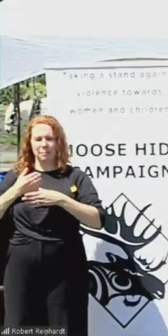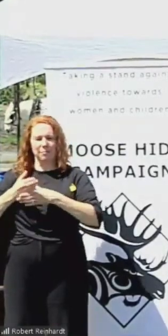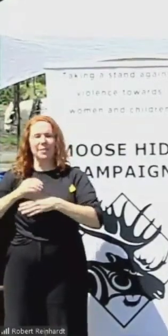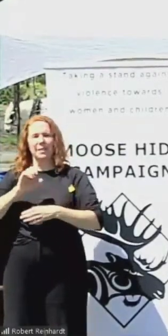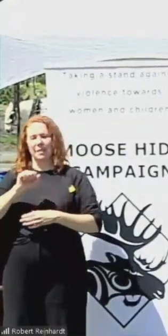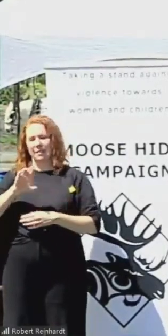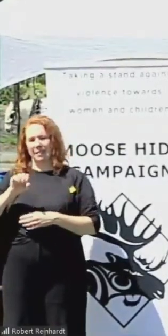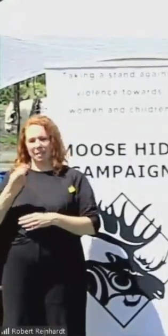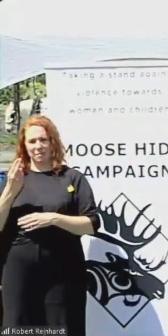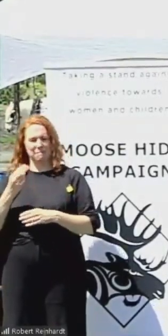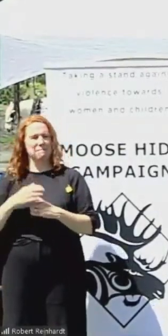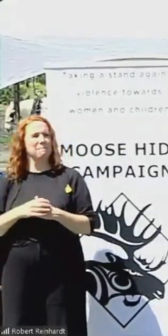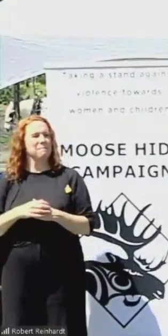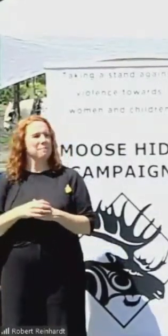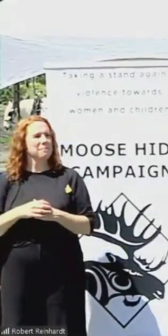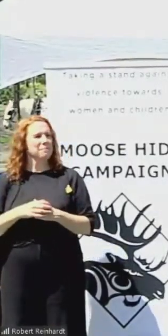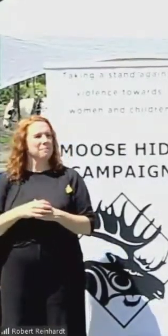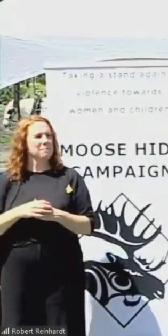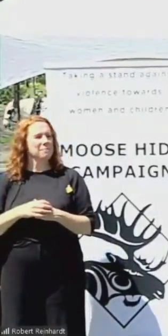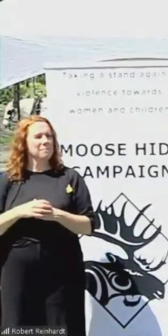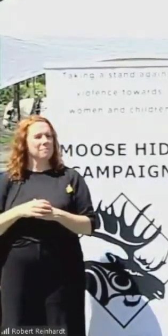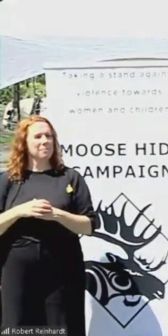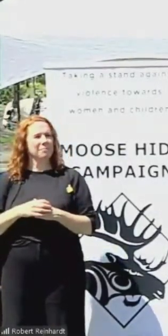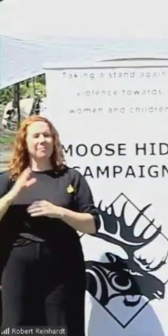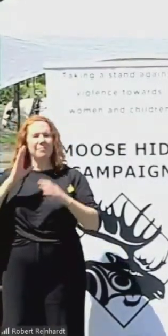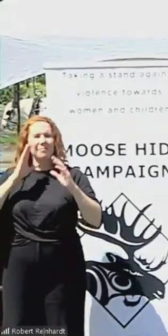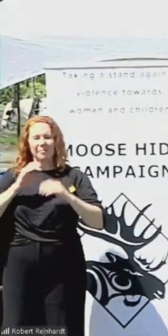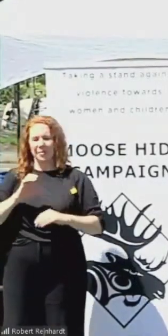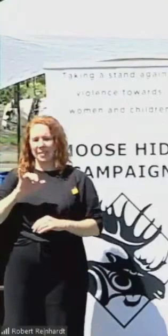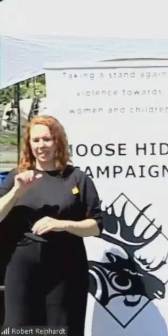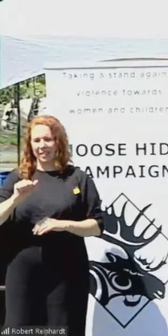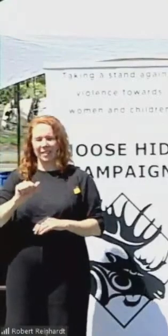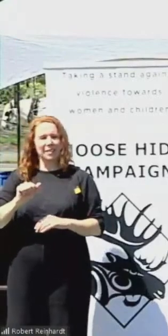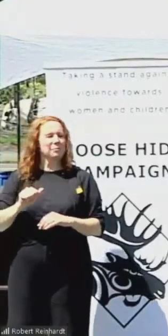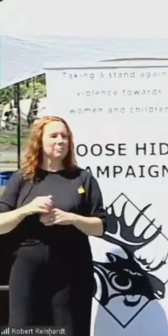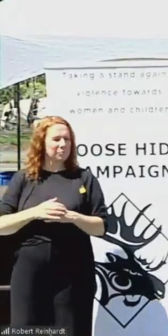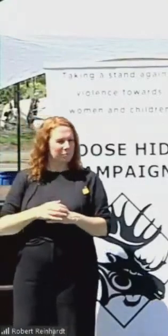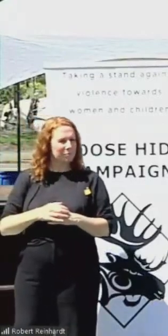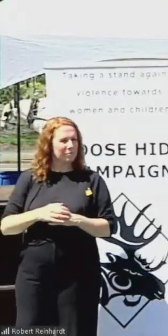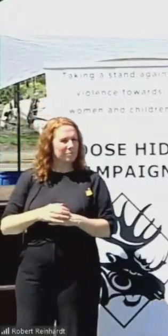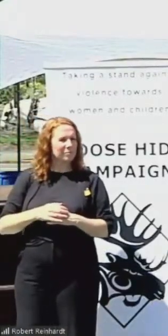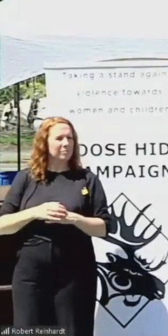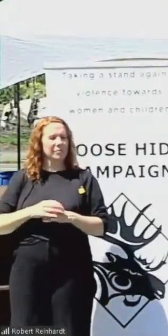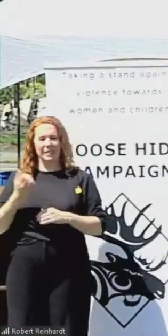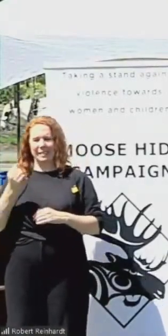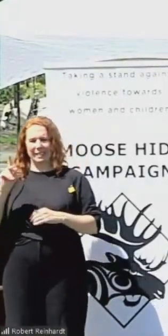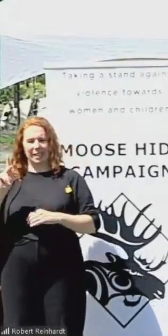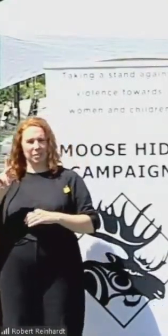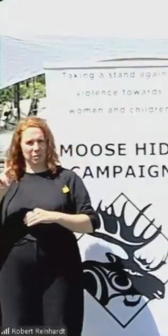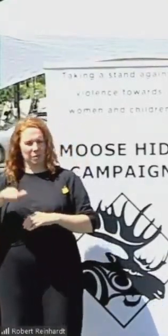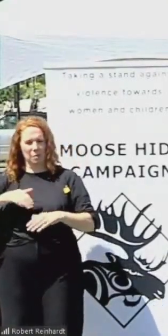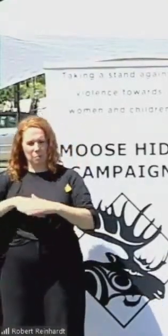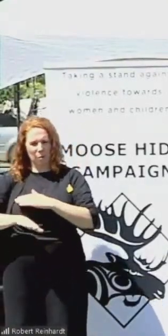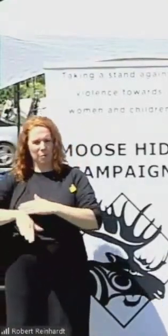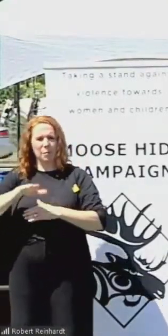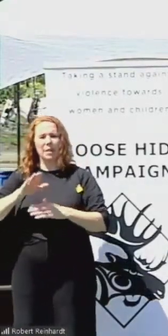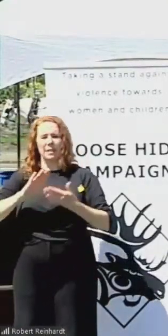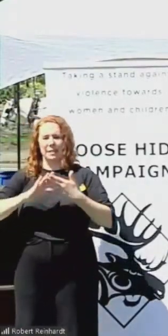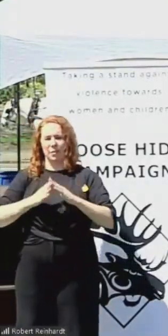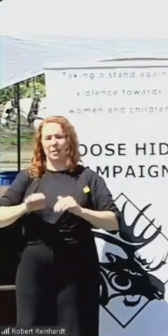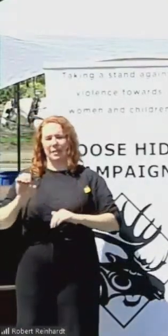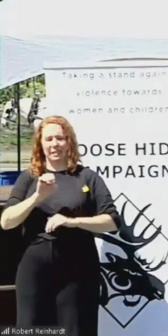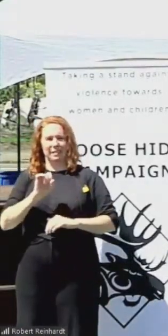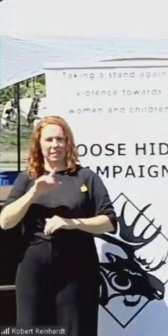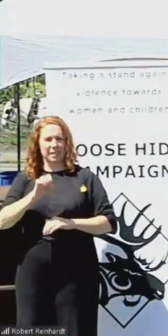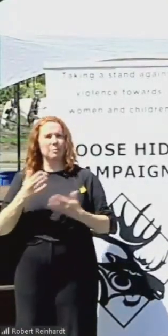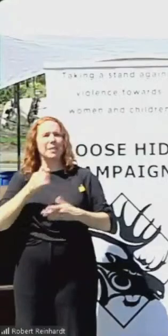Sarah DeVries. Hello, my name is Sia. I'm from the Cowsis First Nations band in Saskatchewan, but born and raised in the downtown east side. I'm